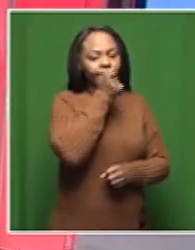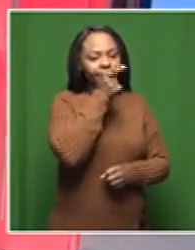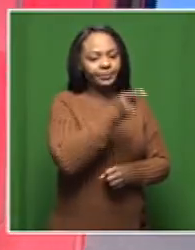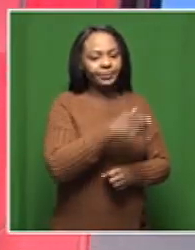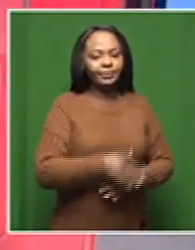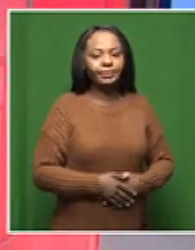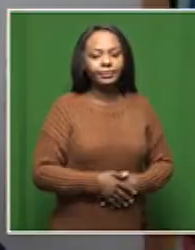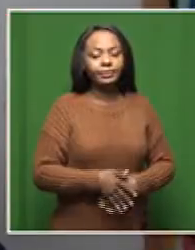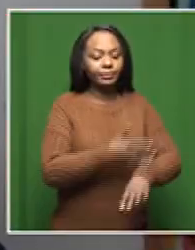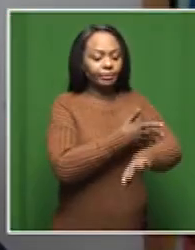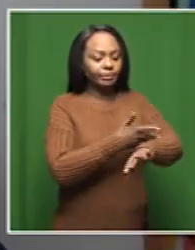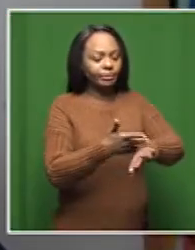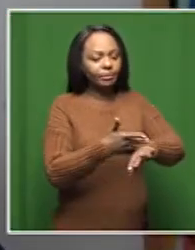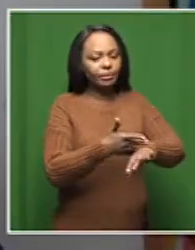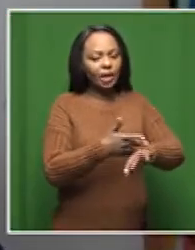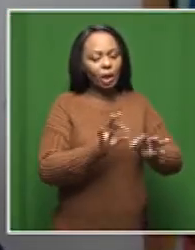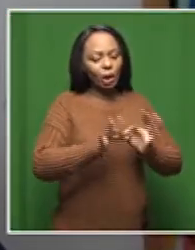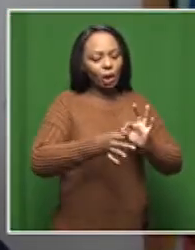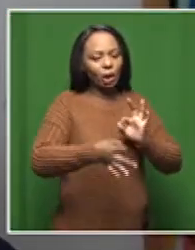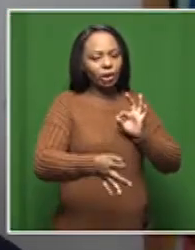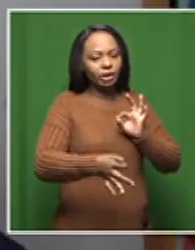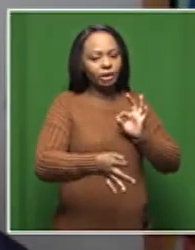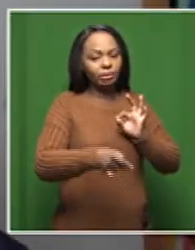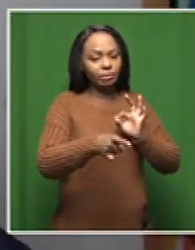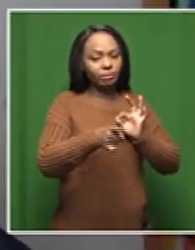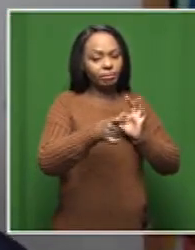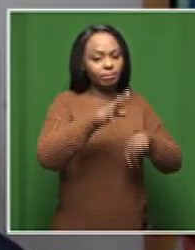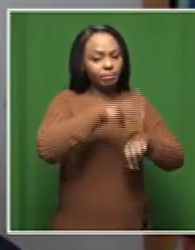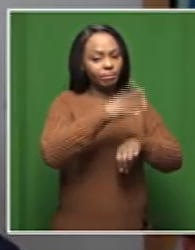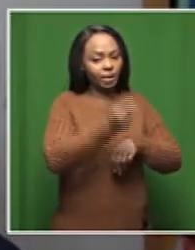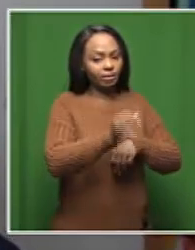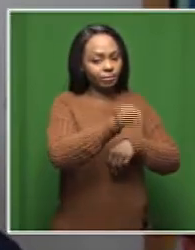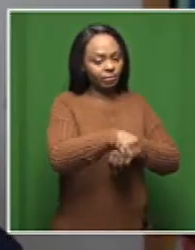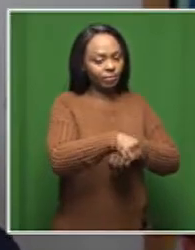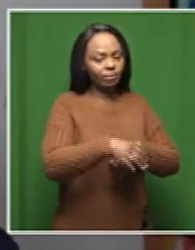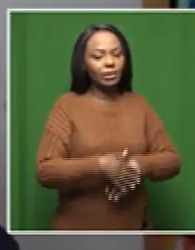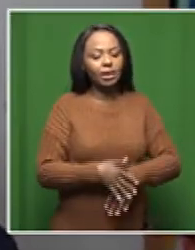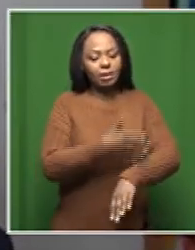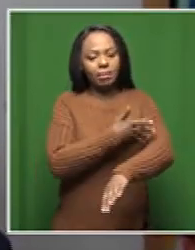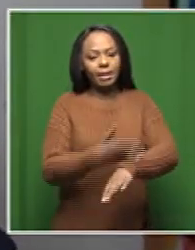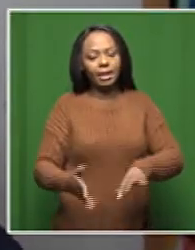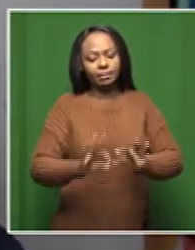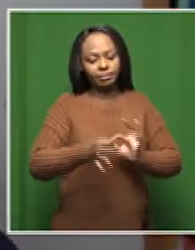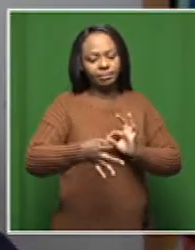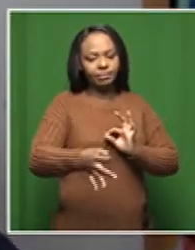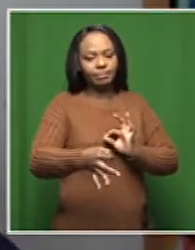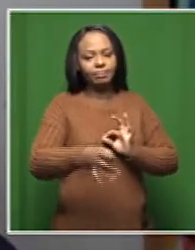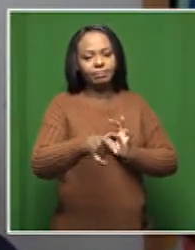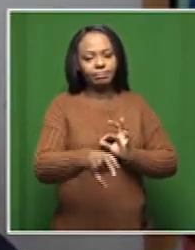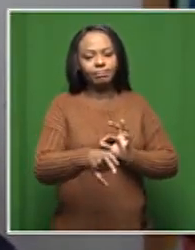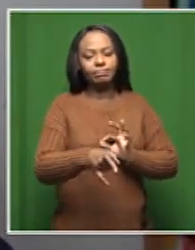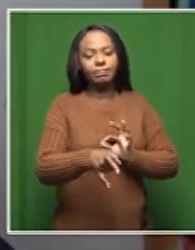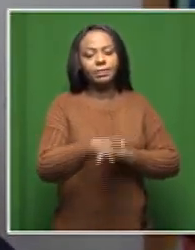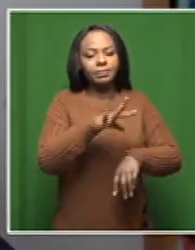blood clotting complication, is it coming through Yeah, now? yes. Yeah, the blood clotting complication has been